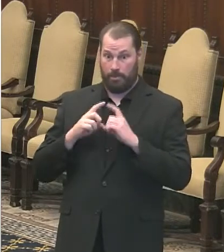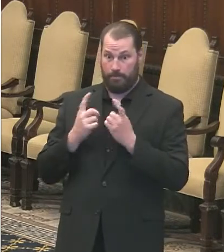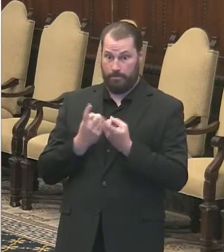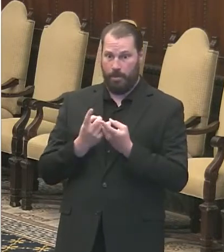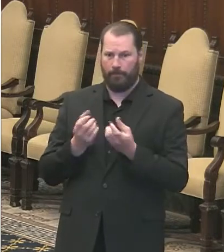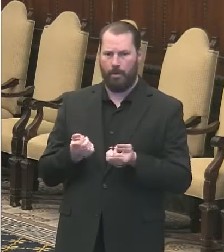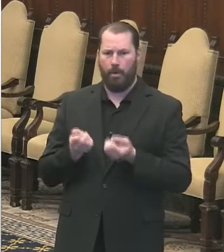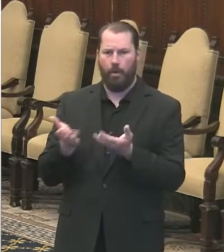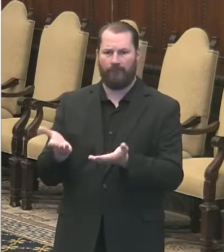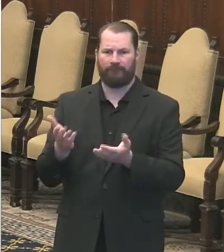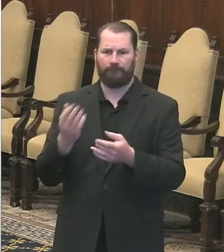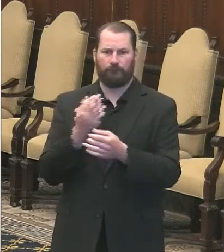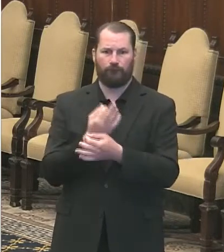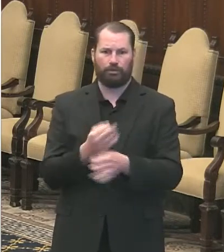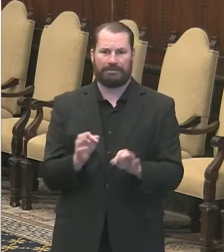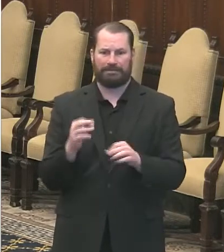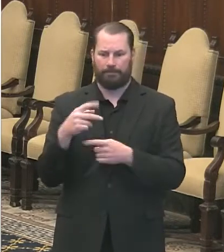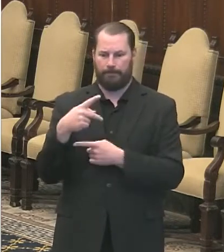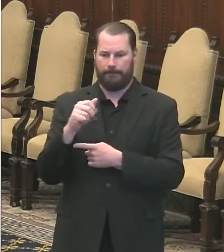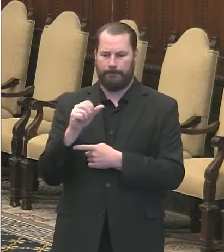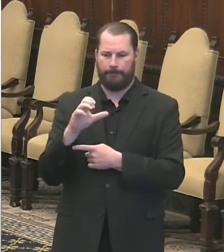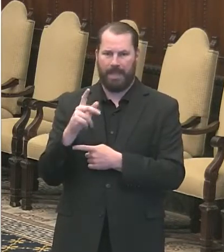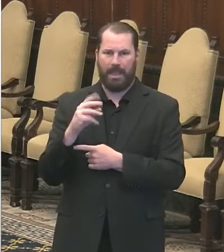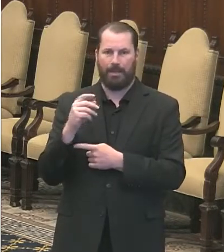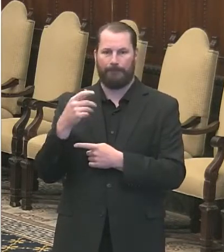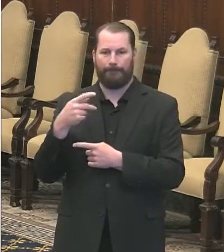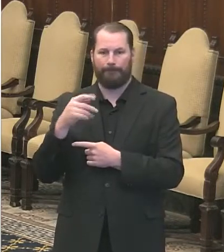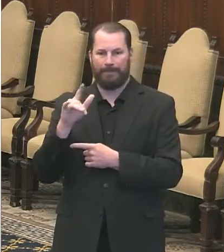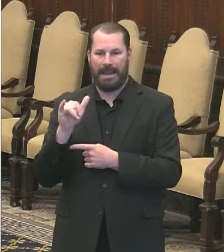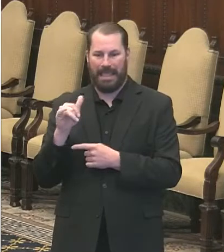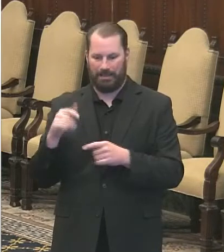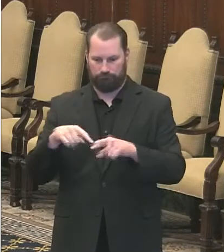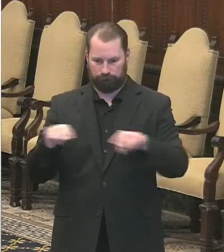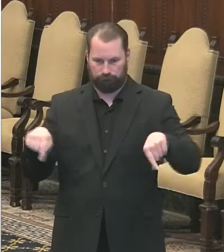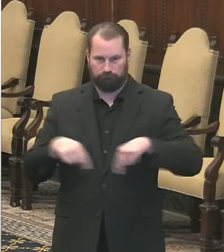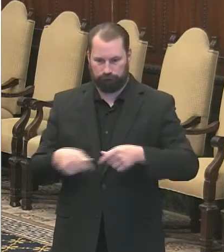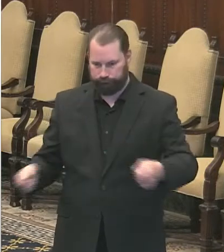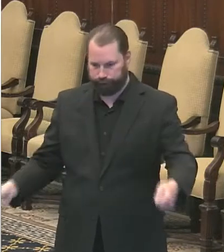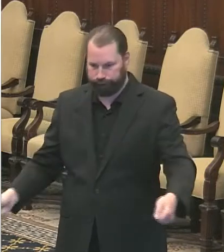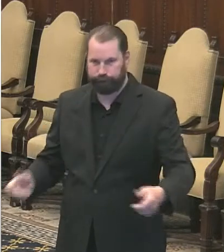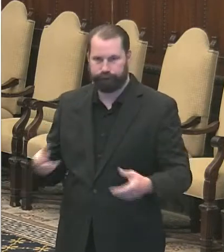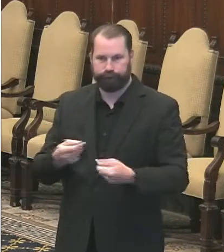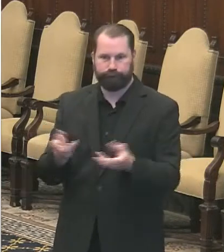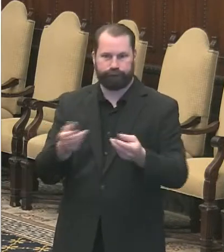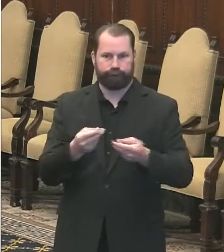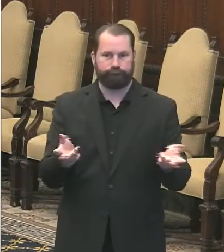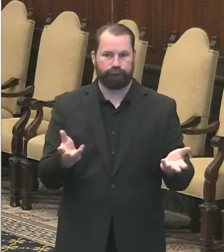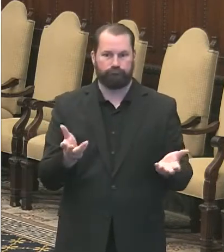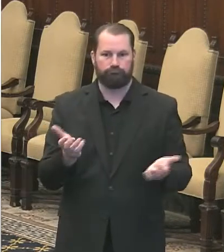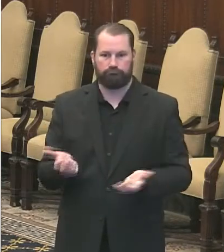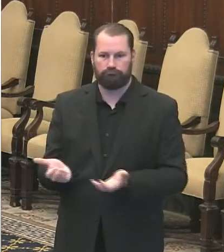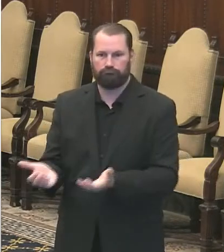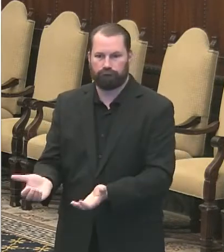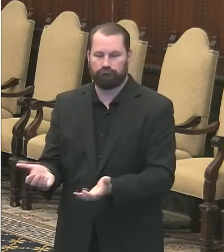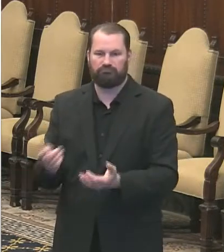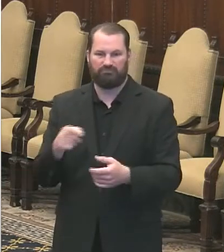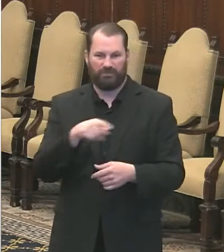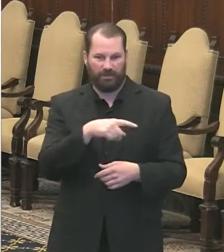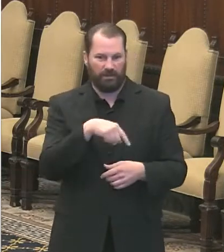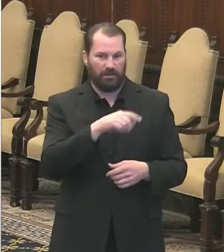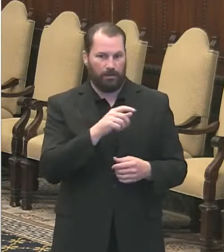so that children can be put to sleep safely. And we're working with Indigo, the bike share people, to deliver those cribs in a way that